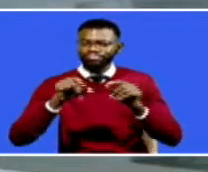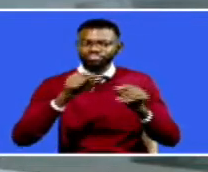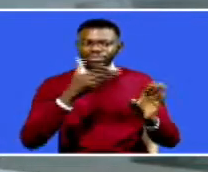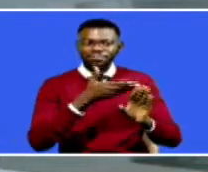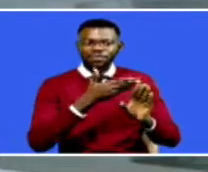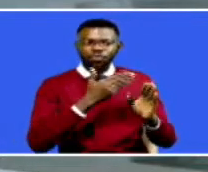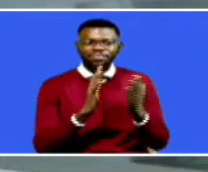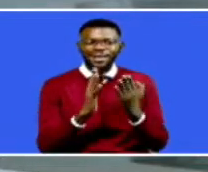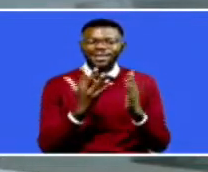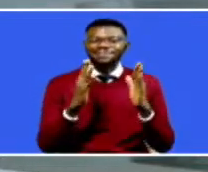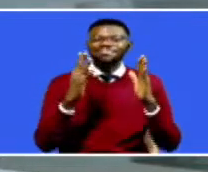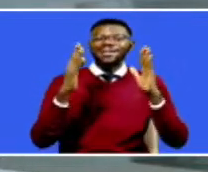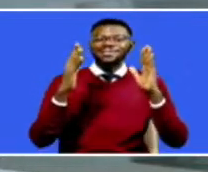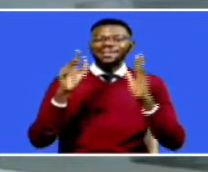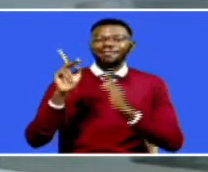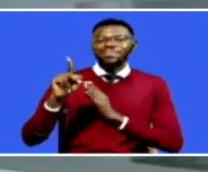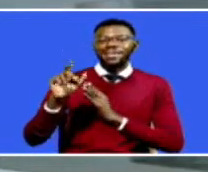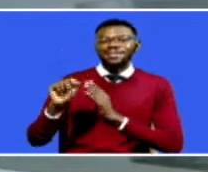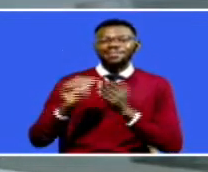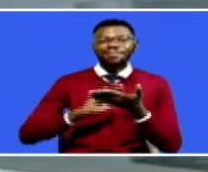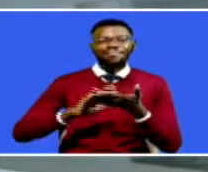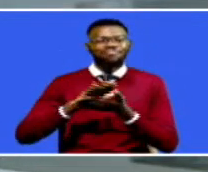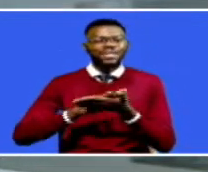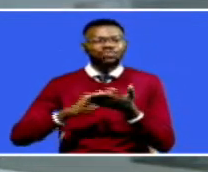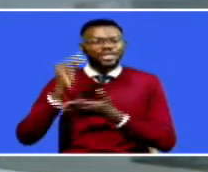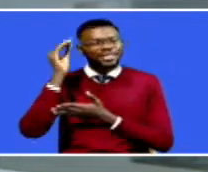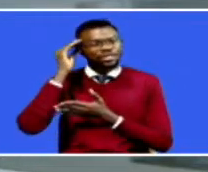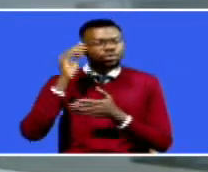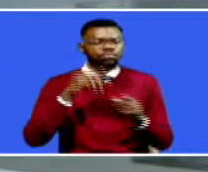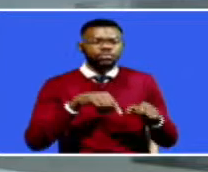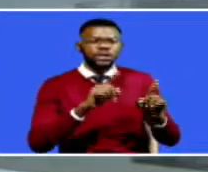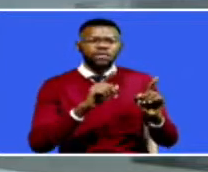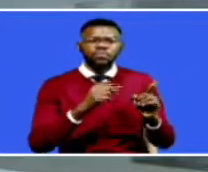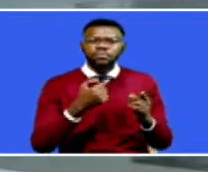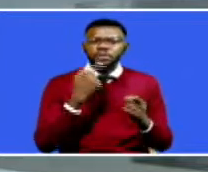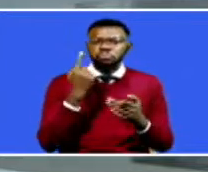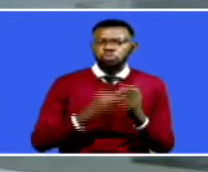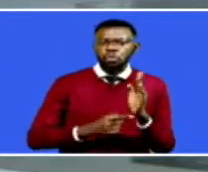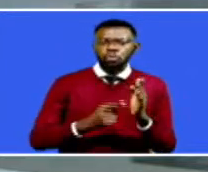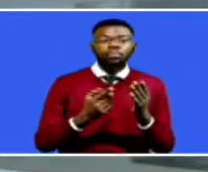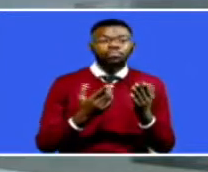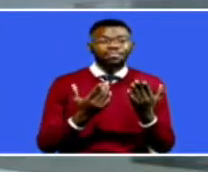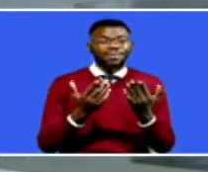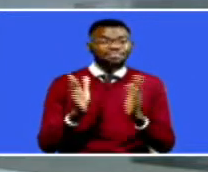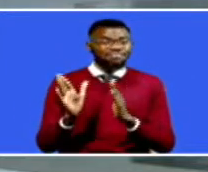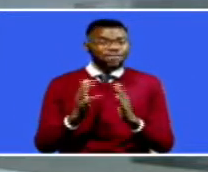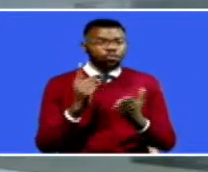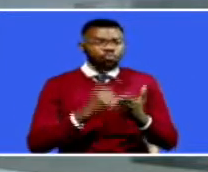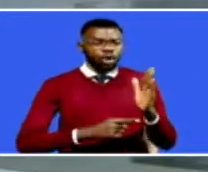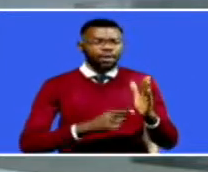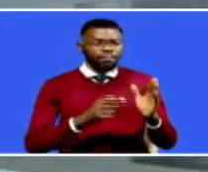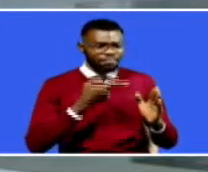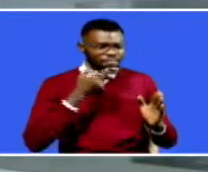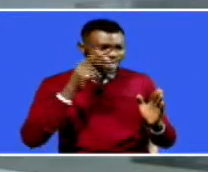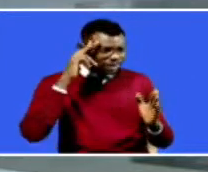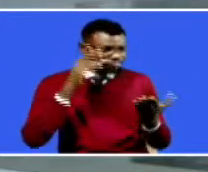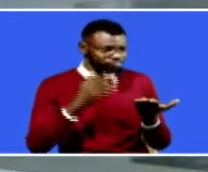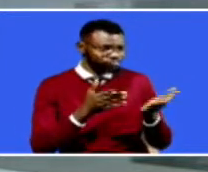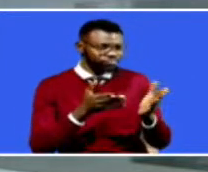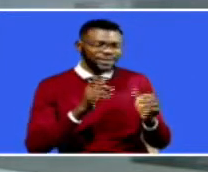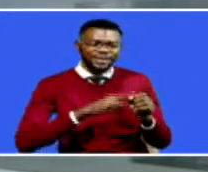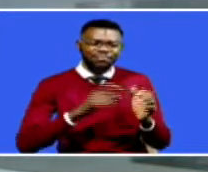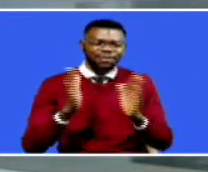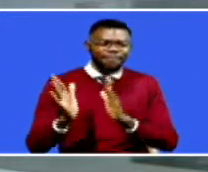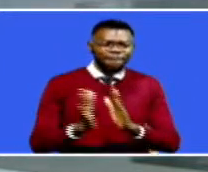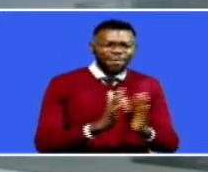Basic Education Principal Secretary Dr. Belio Kipsang says the move is meant to allow parents enough time to plan and prepare for